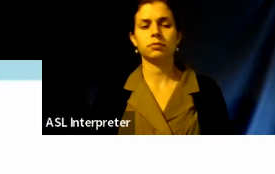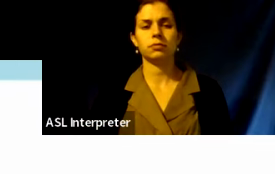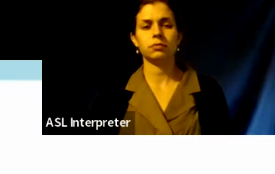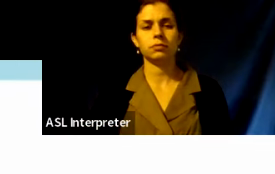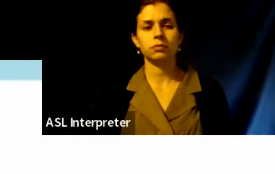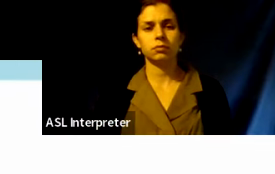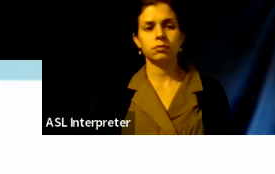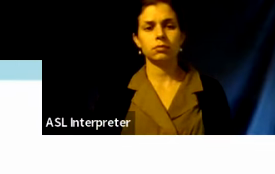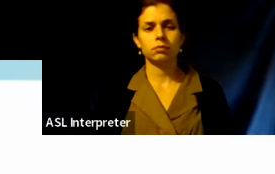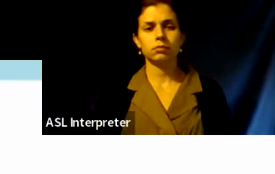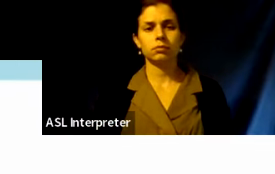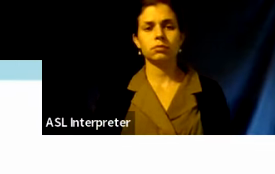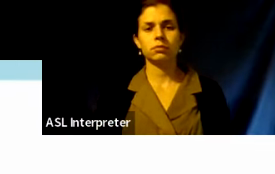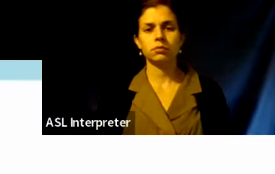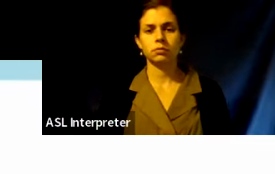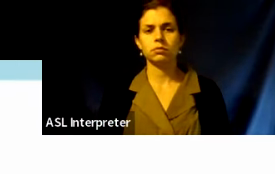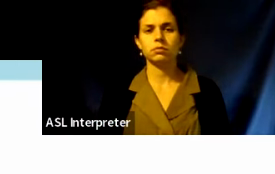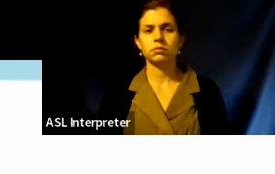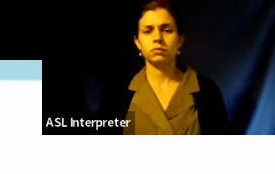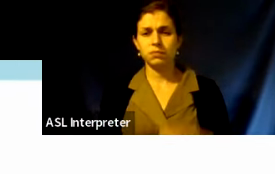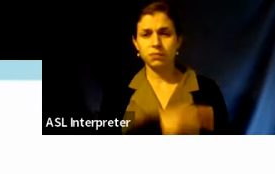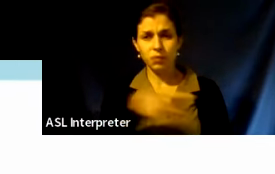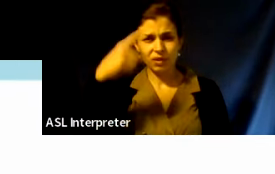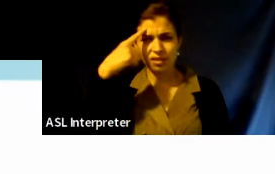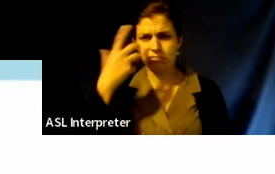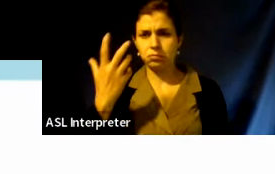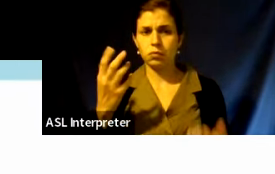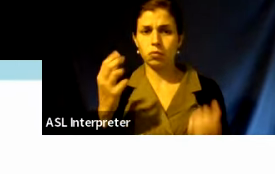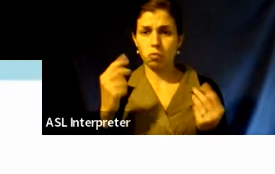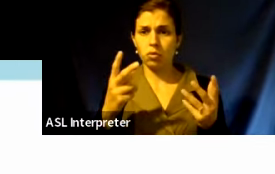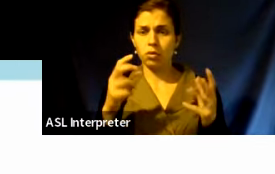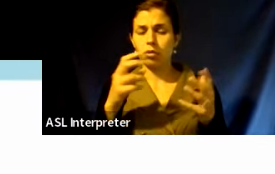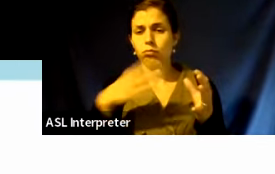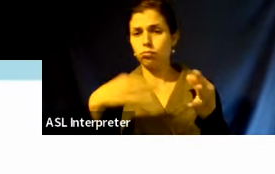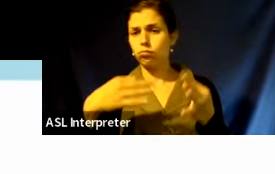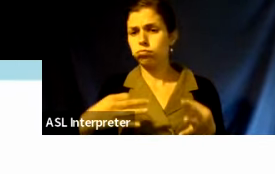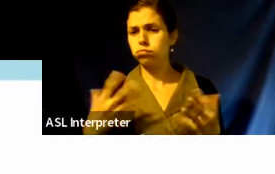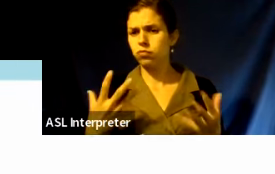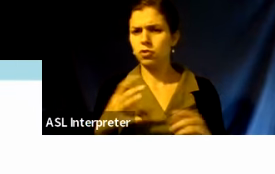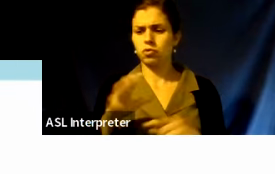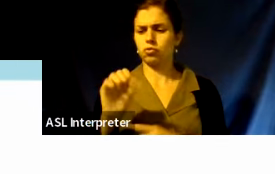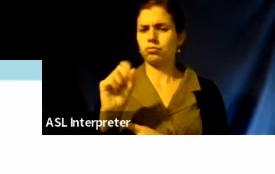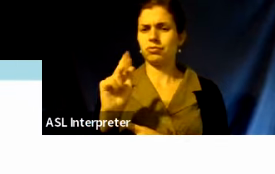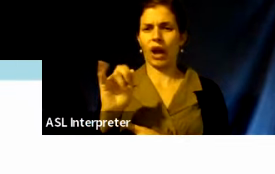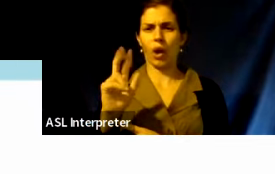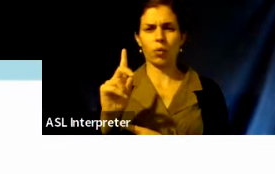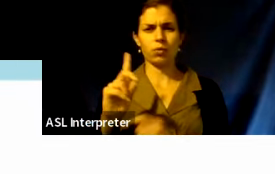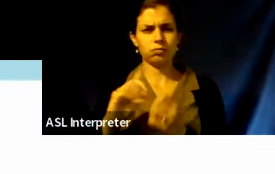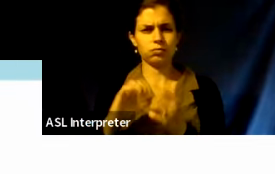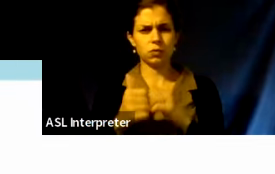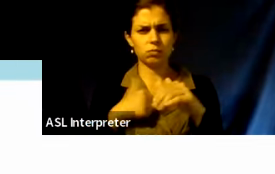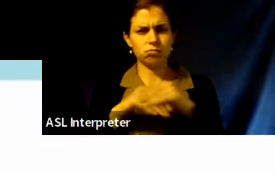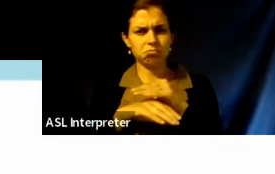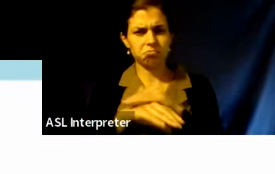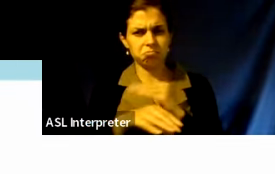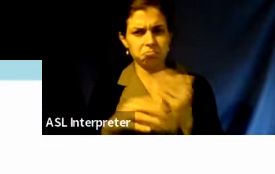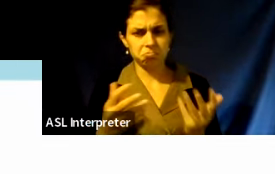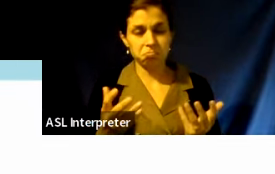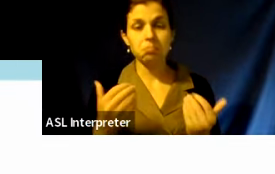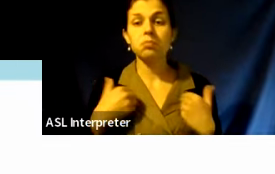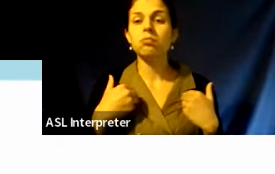I might be asking, how do I access Skyward? Well, there's a couple of different interfaces, portals, if you will,